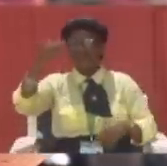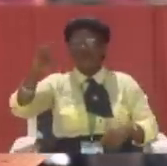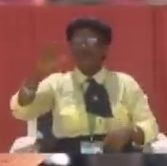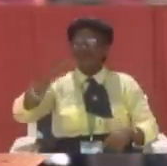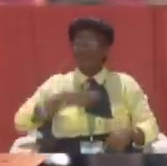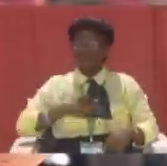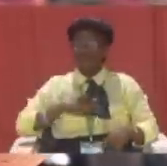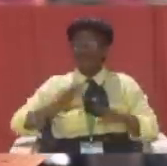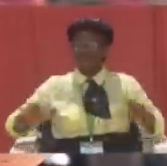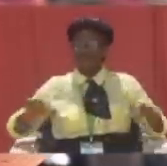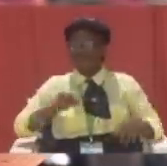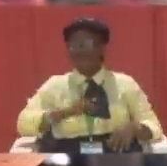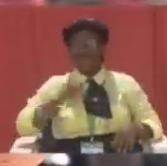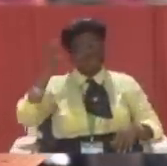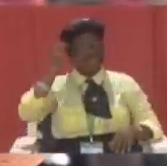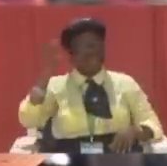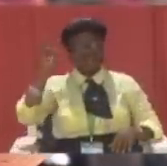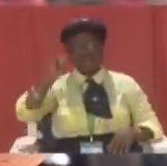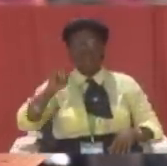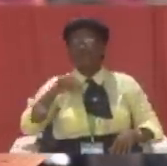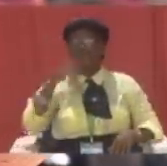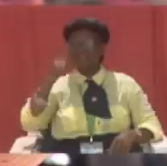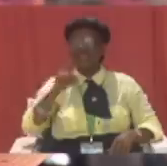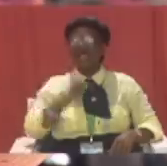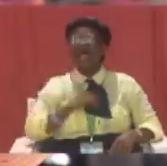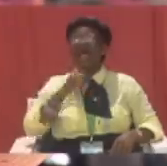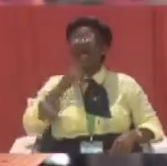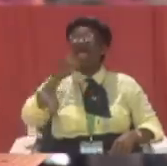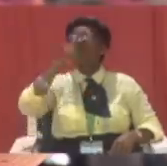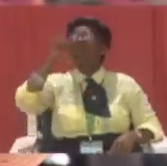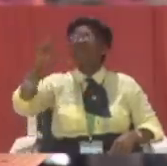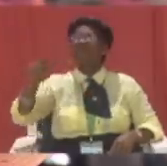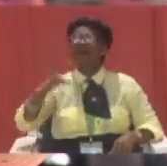Hear them say, "I decree and